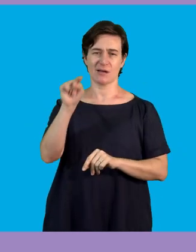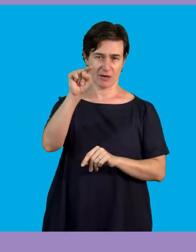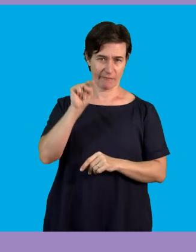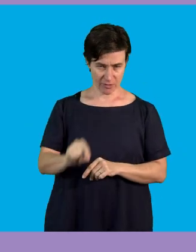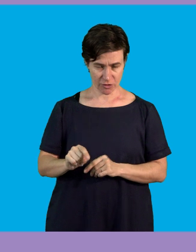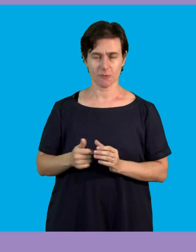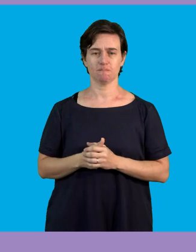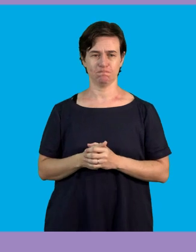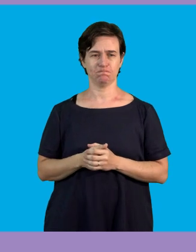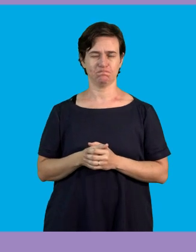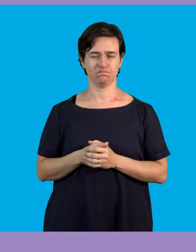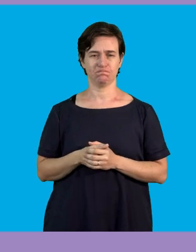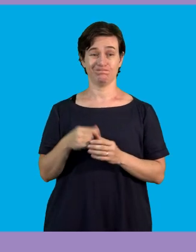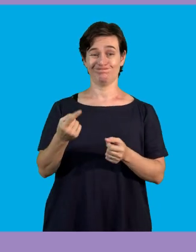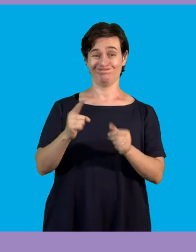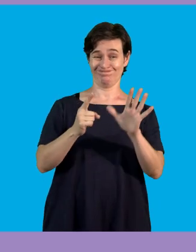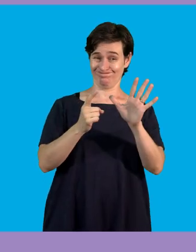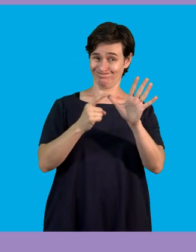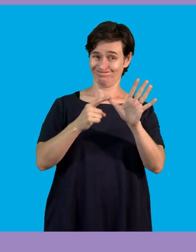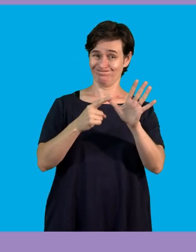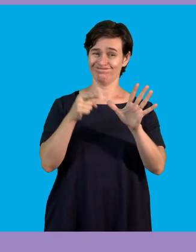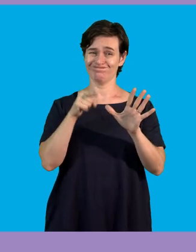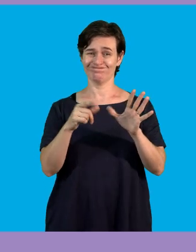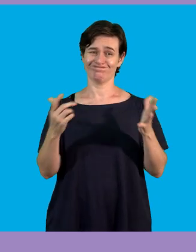subtraction, multiplication, and division.